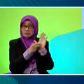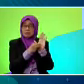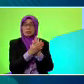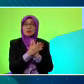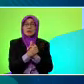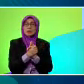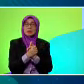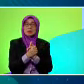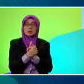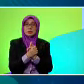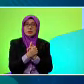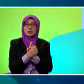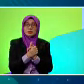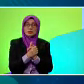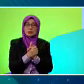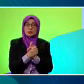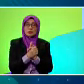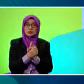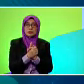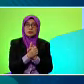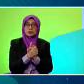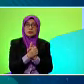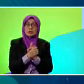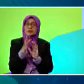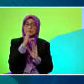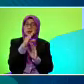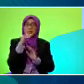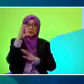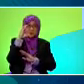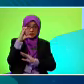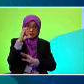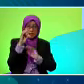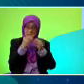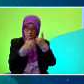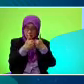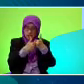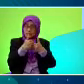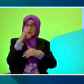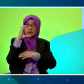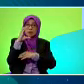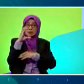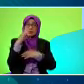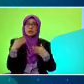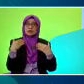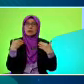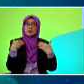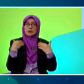are there. And for bread C, I can see that there are some molds,